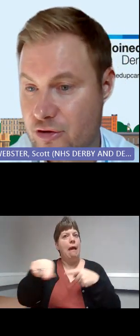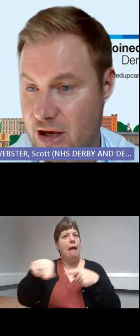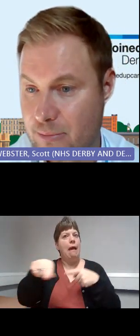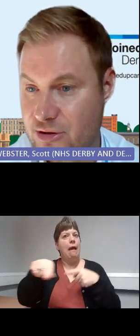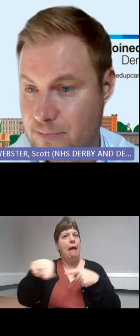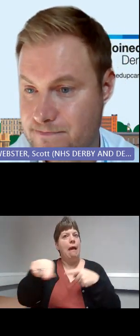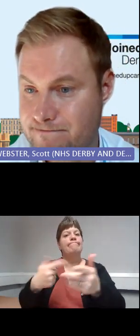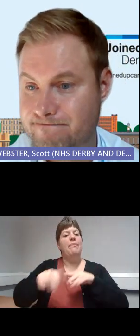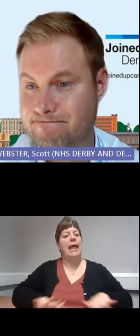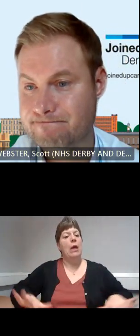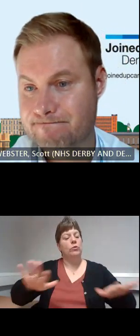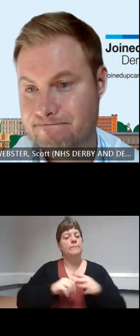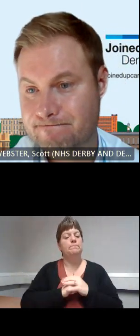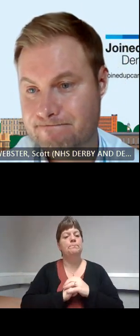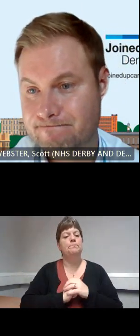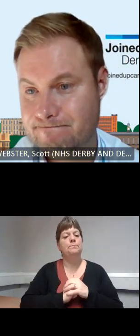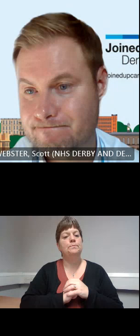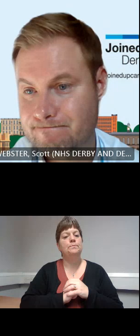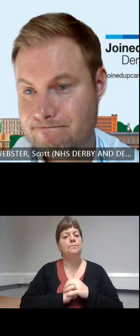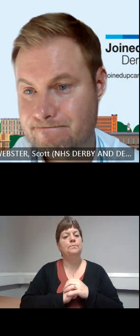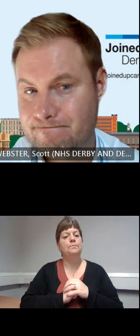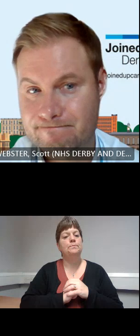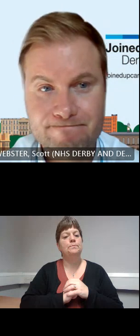provided across the county.